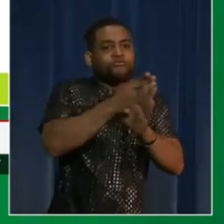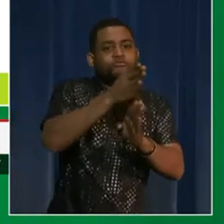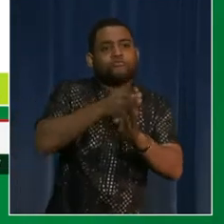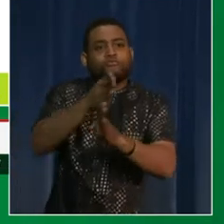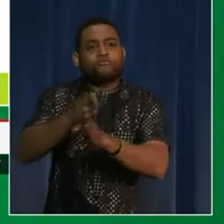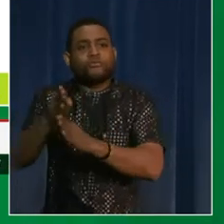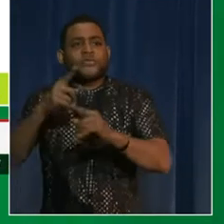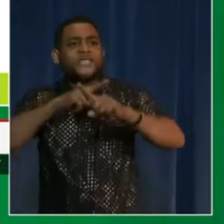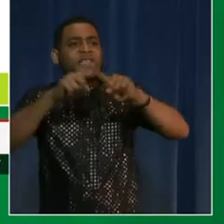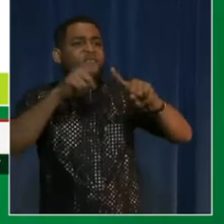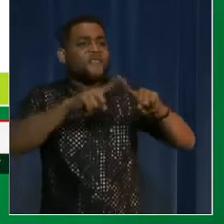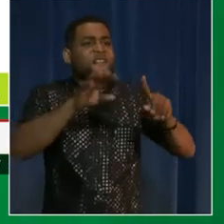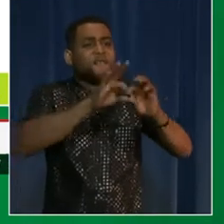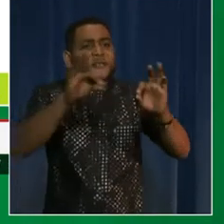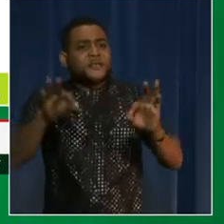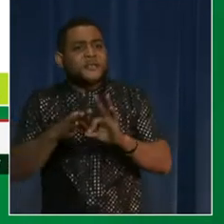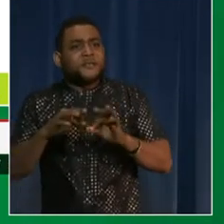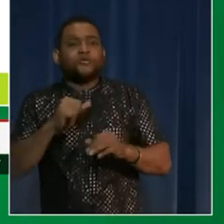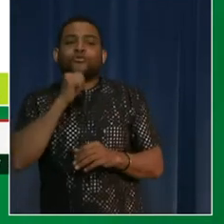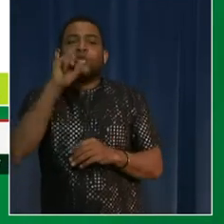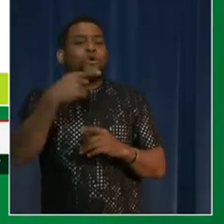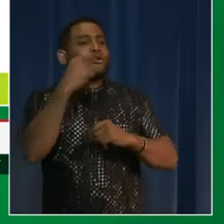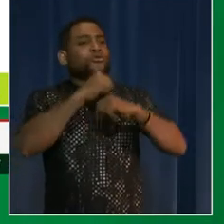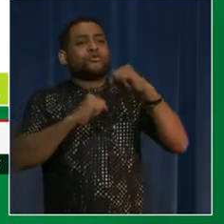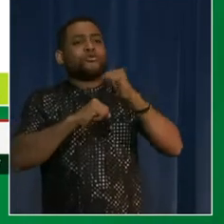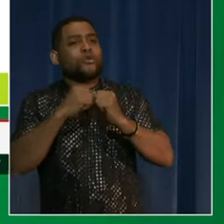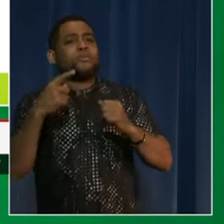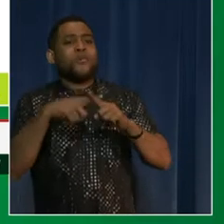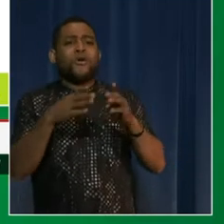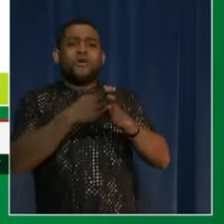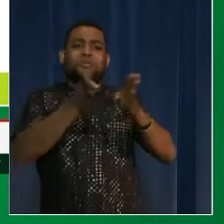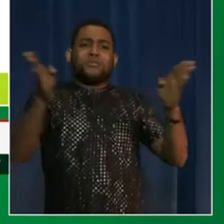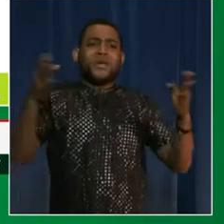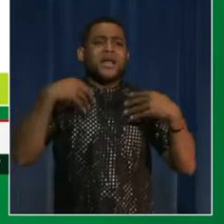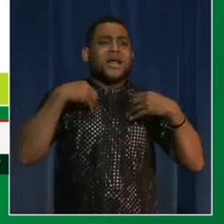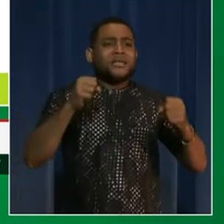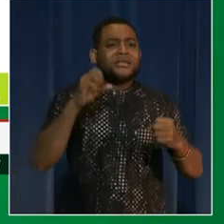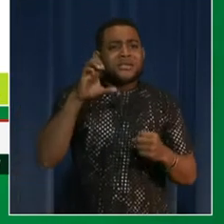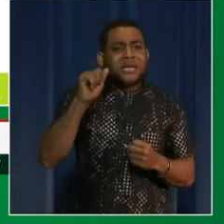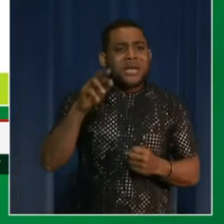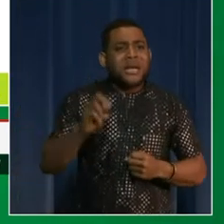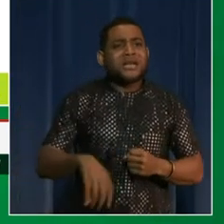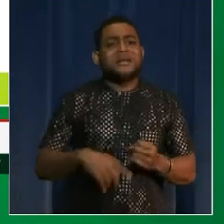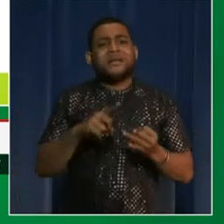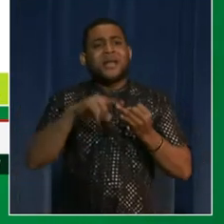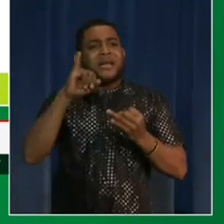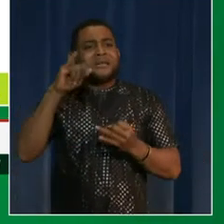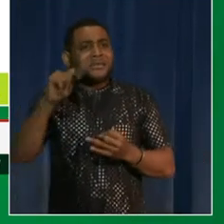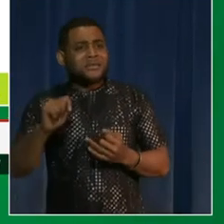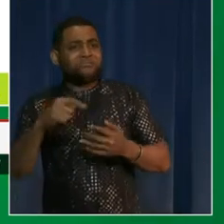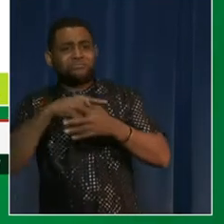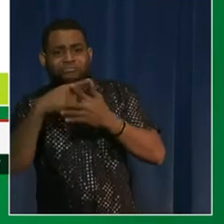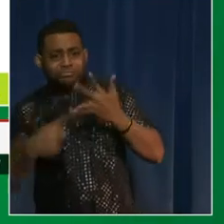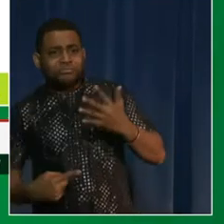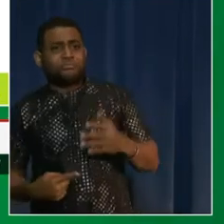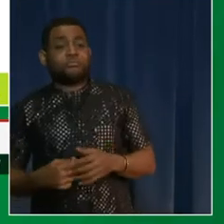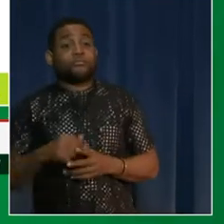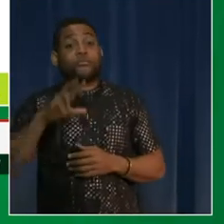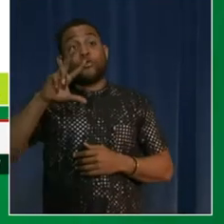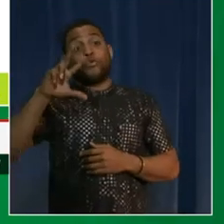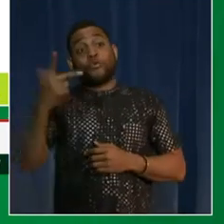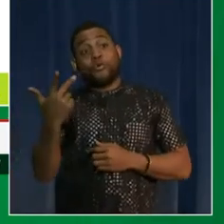apprenticeable fields, not just construction, but healthcare, IT. And then the third thing, there is money to